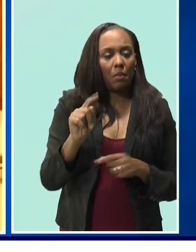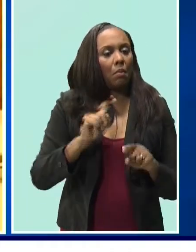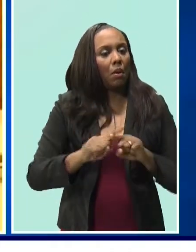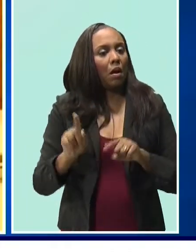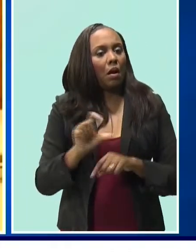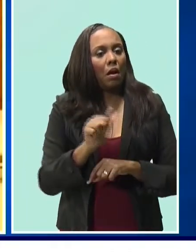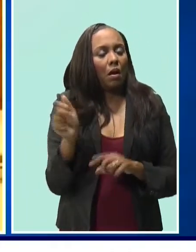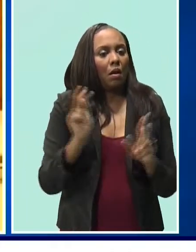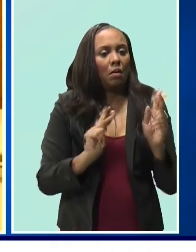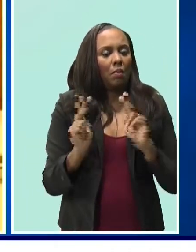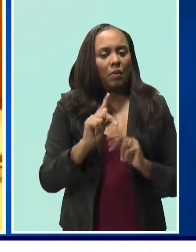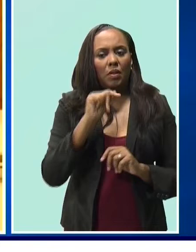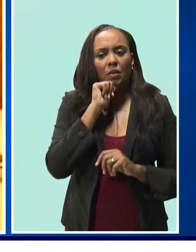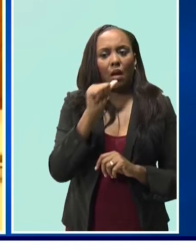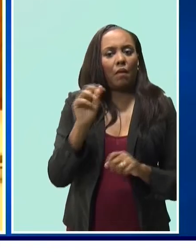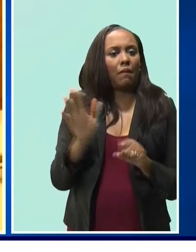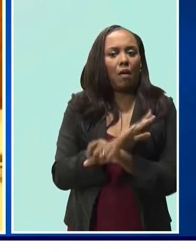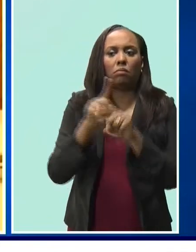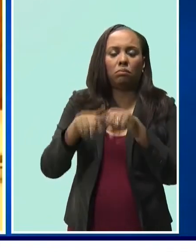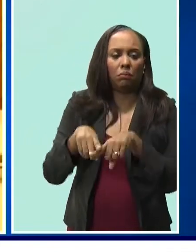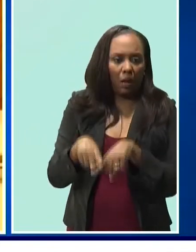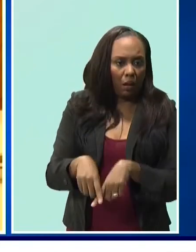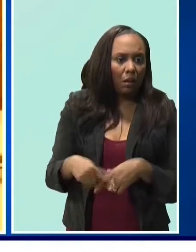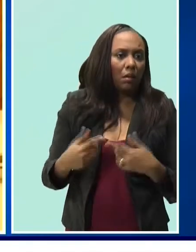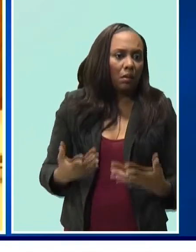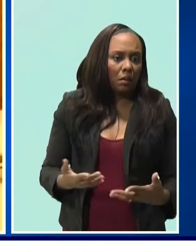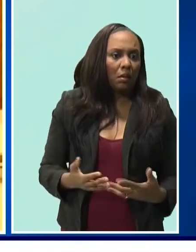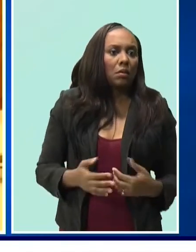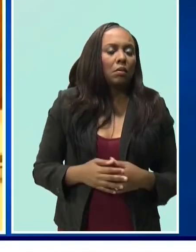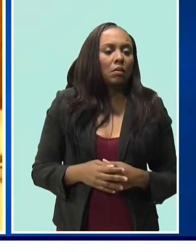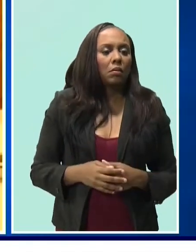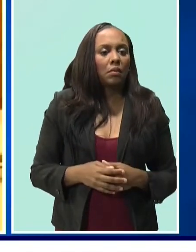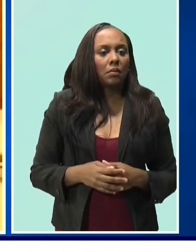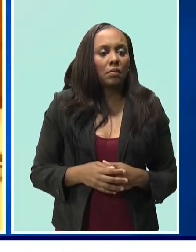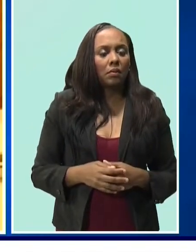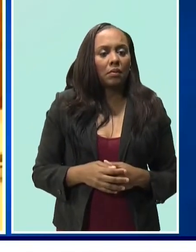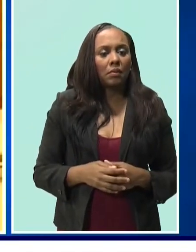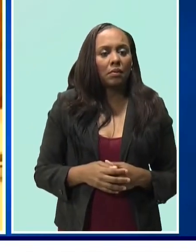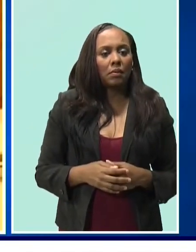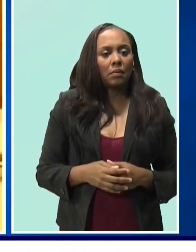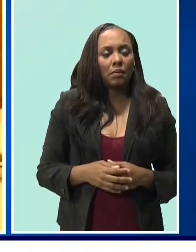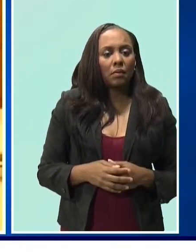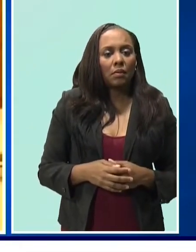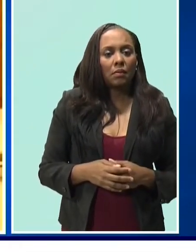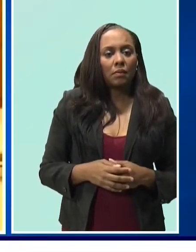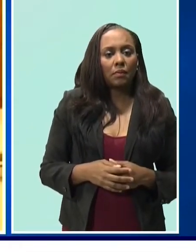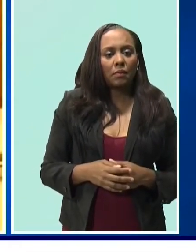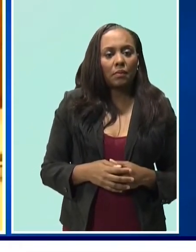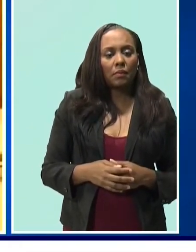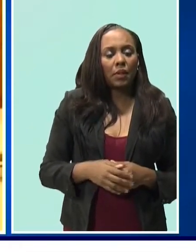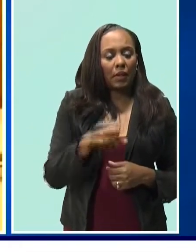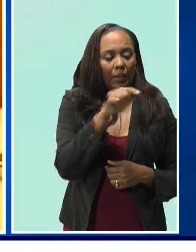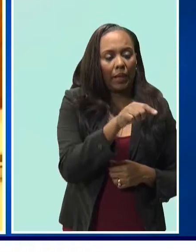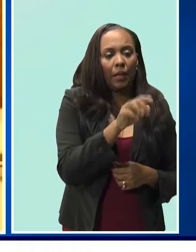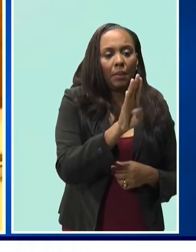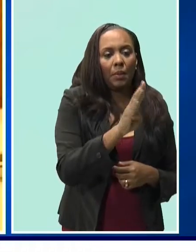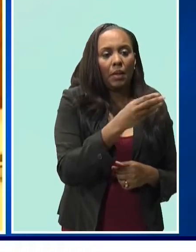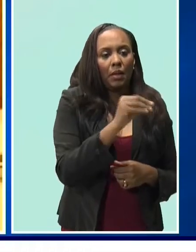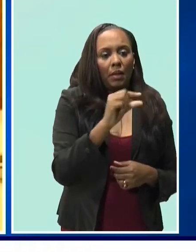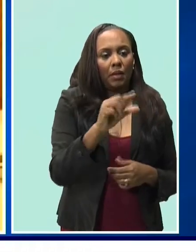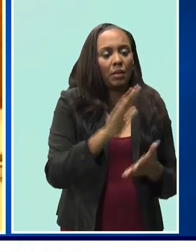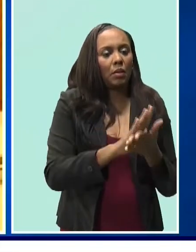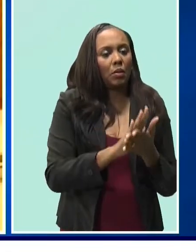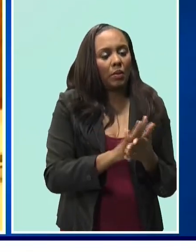on medical care, I'm not saying they're not sick, are being managed at Blackman and Angola for now.